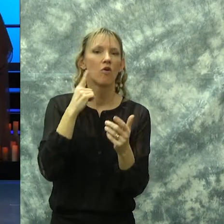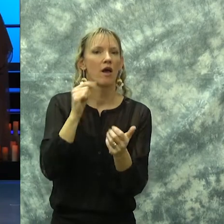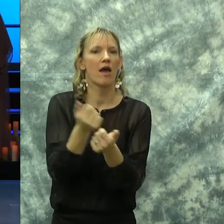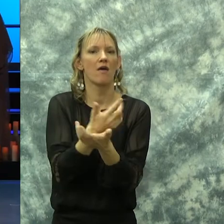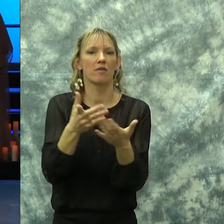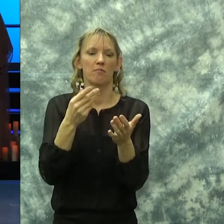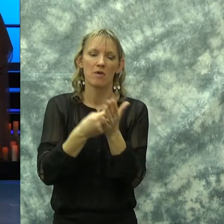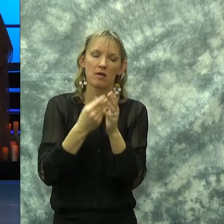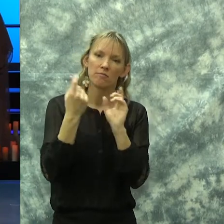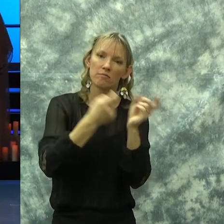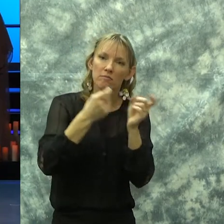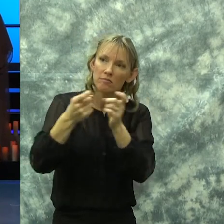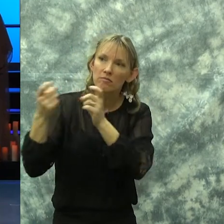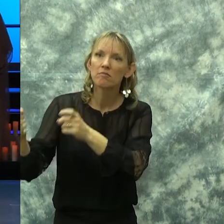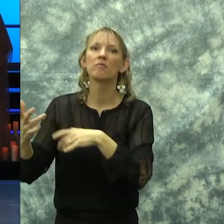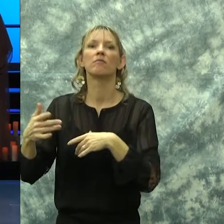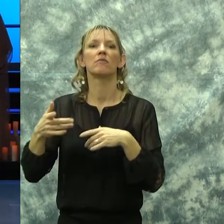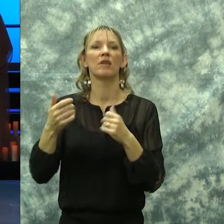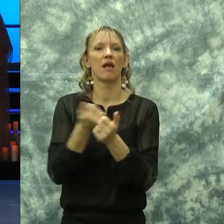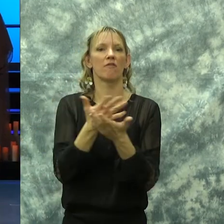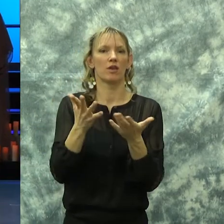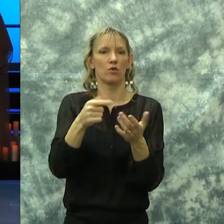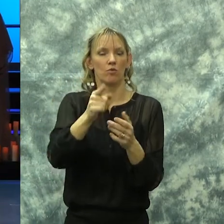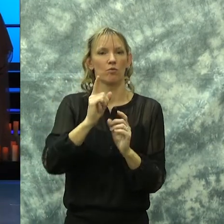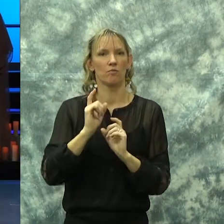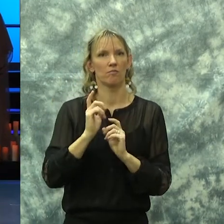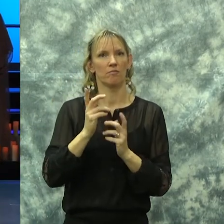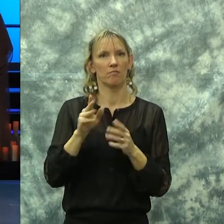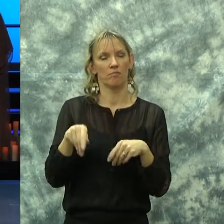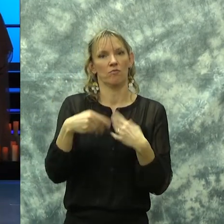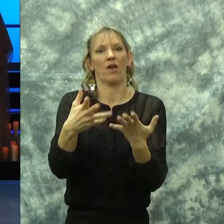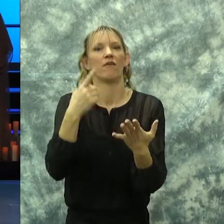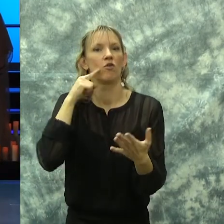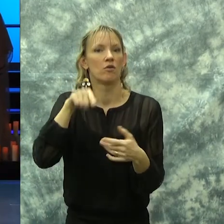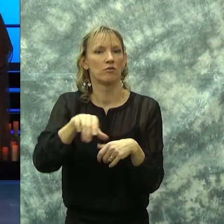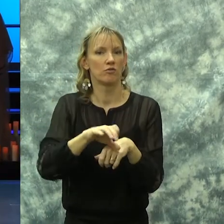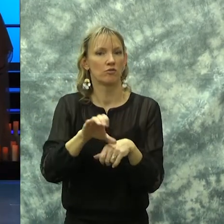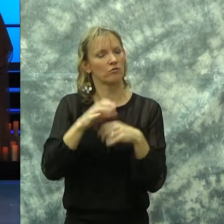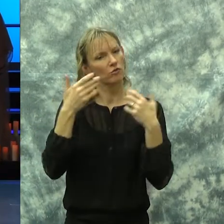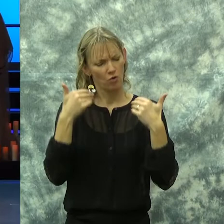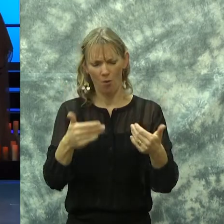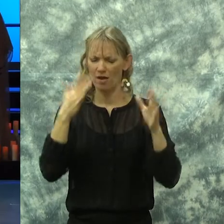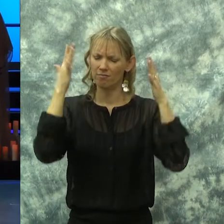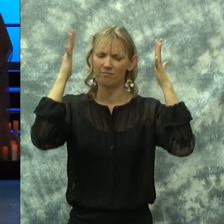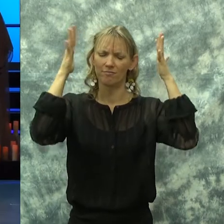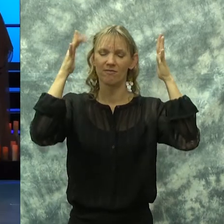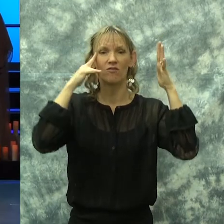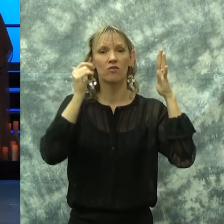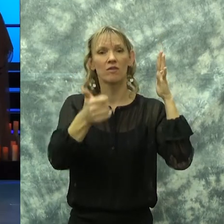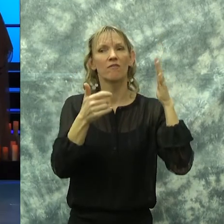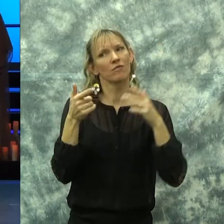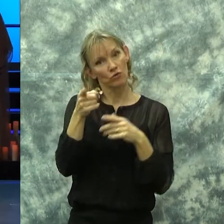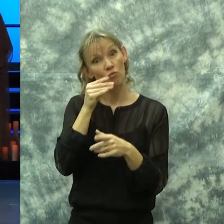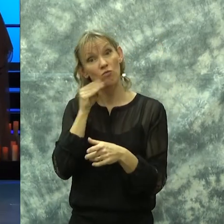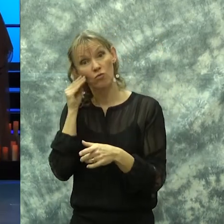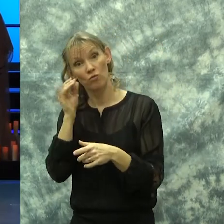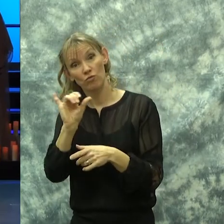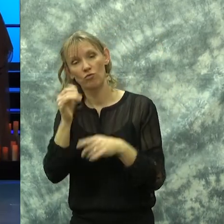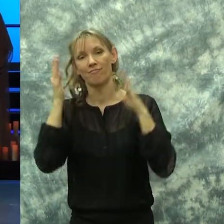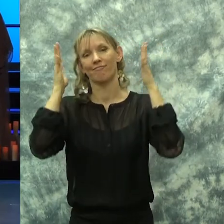that you've given and all that you give to Mile High Church. We are so grateful for you. Give yourself a round of applause if you're willing to do that, you at home as